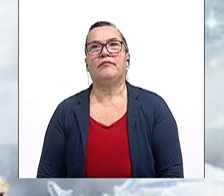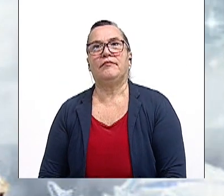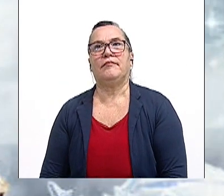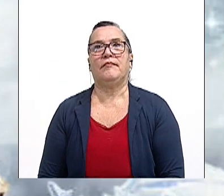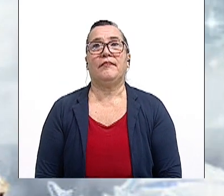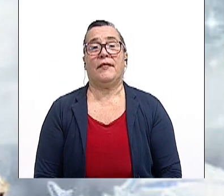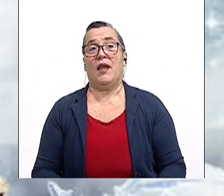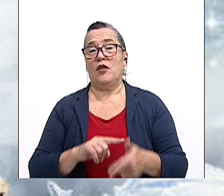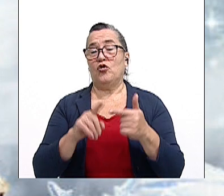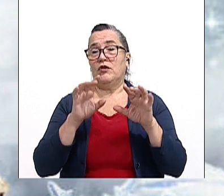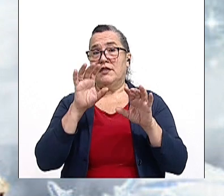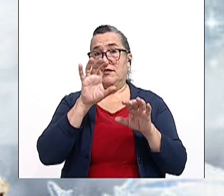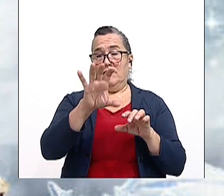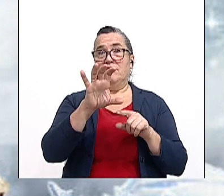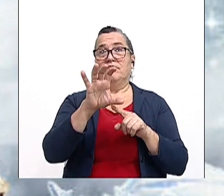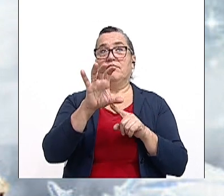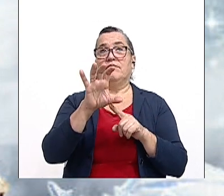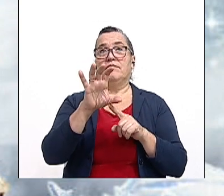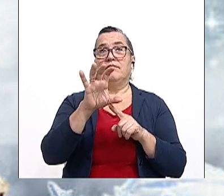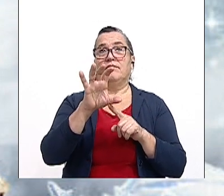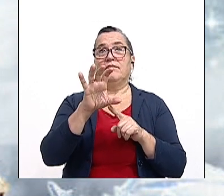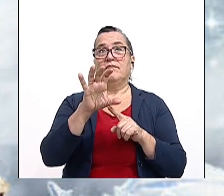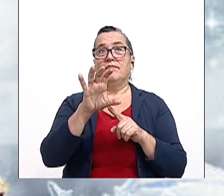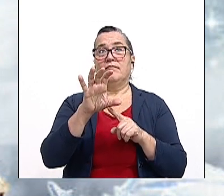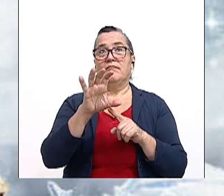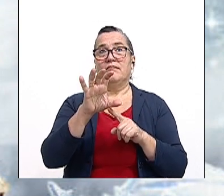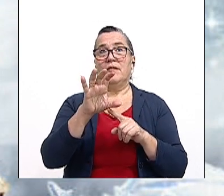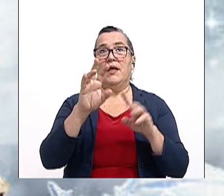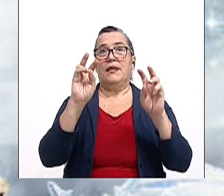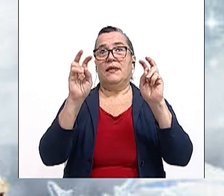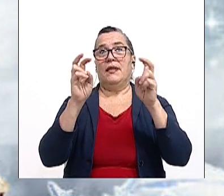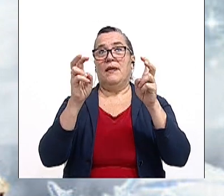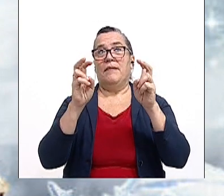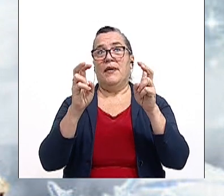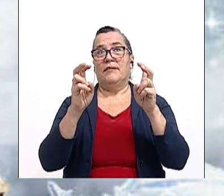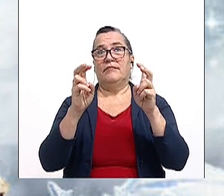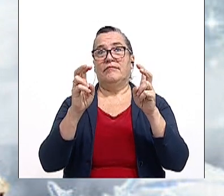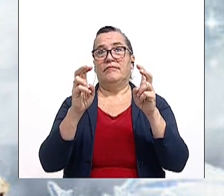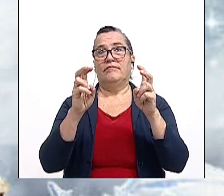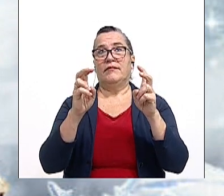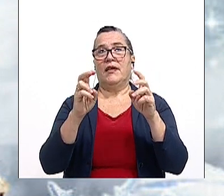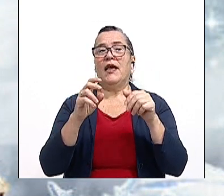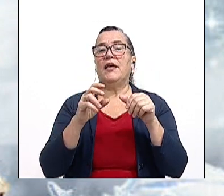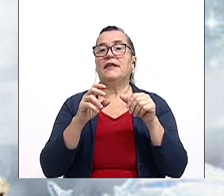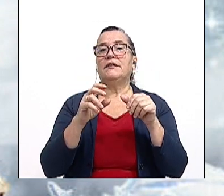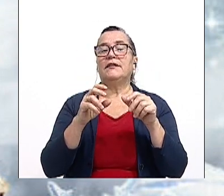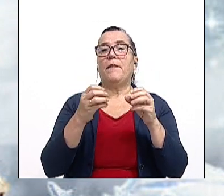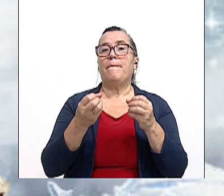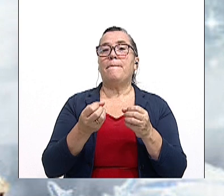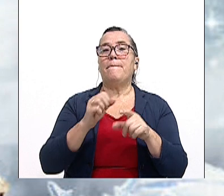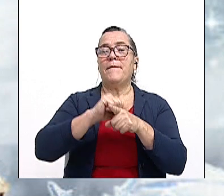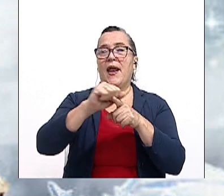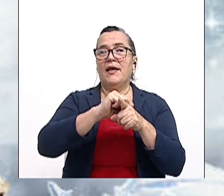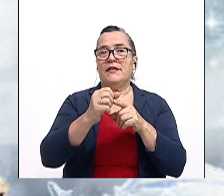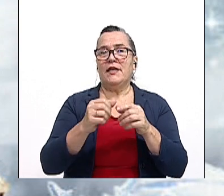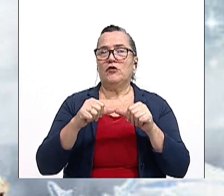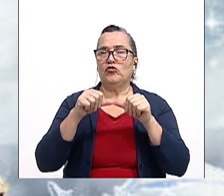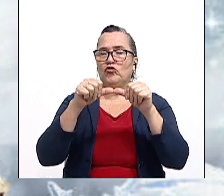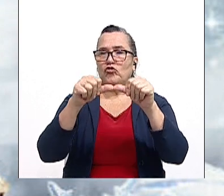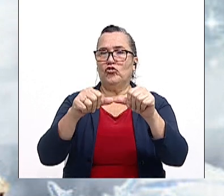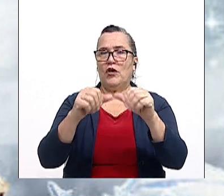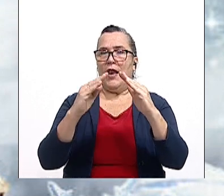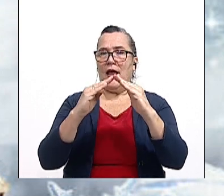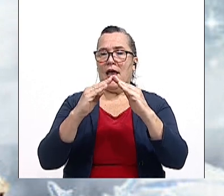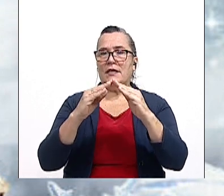So there you have, we have the topic or the title that is Sustainable Practices at Home